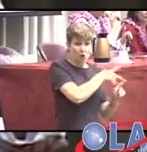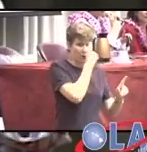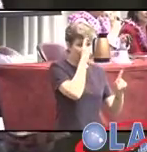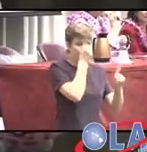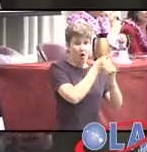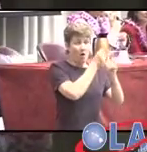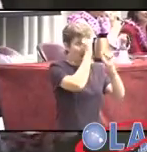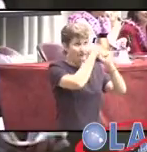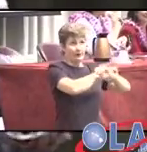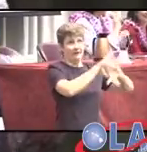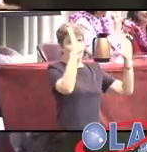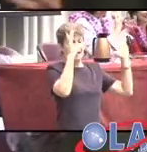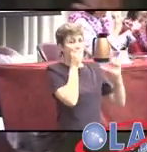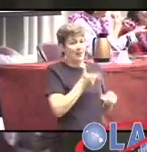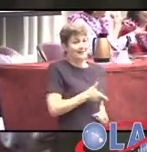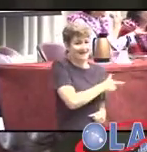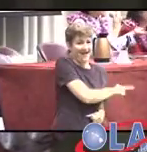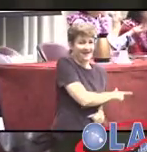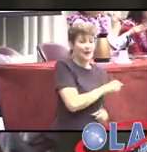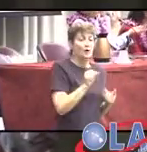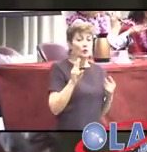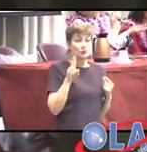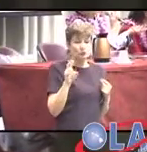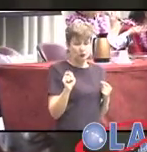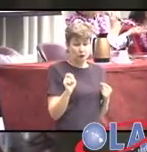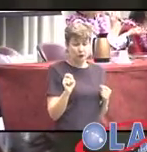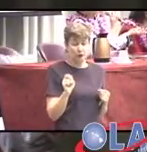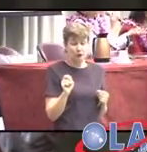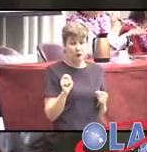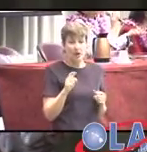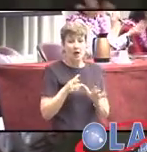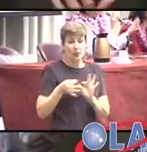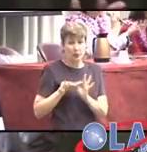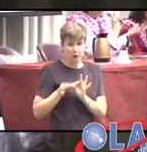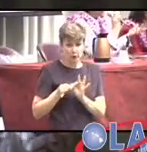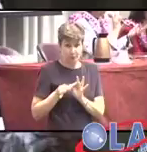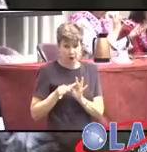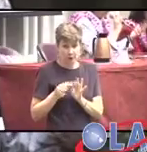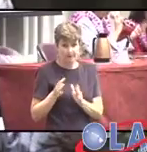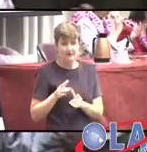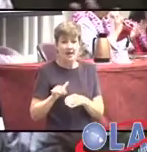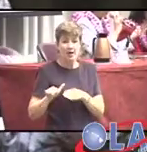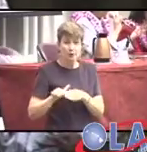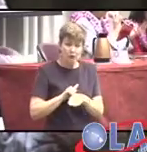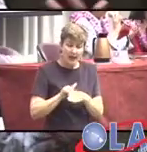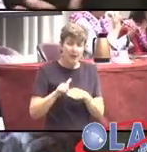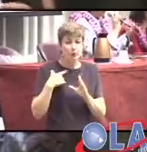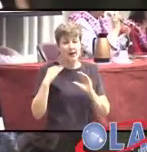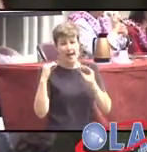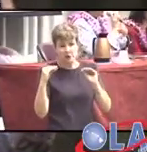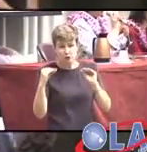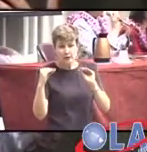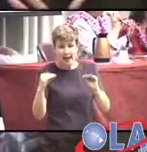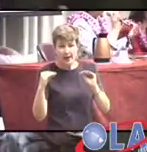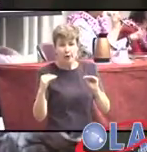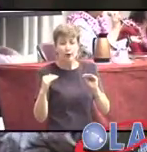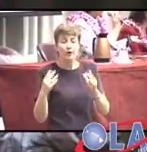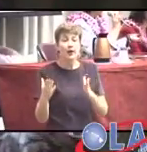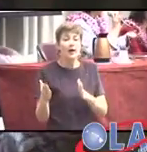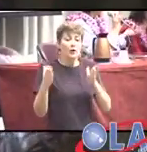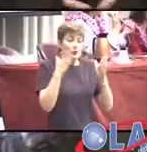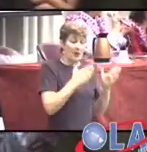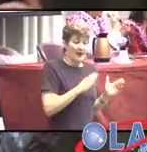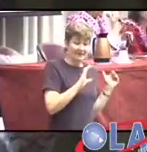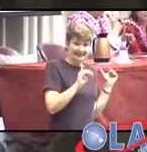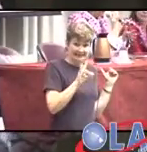next. But you have Sue, who's the interpreter and trainer or educator. You